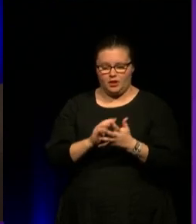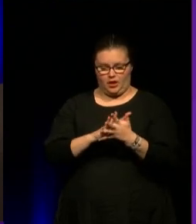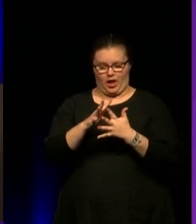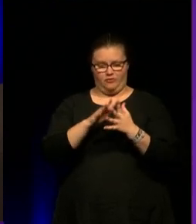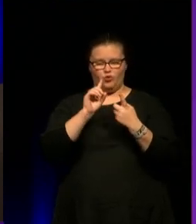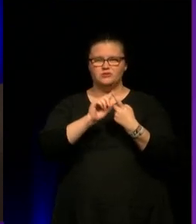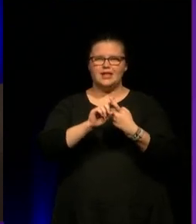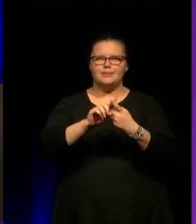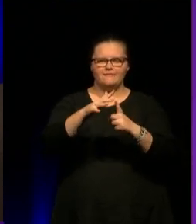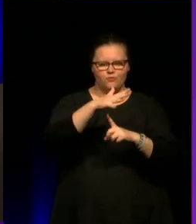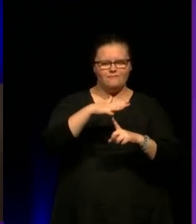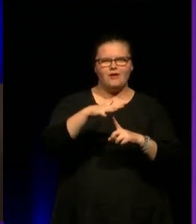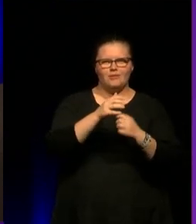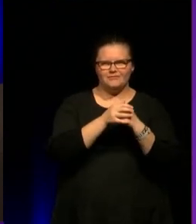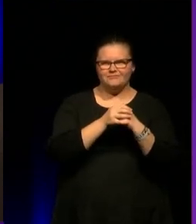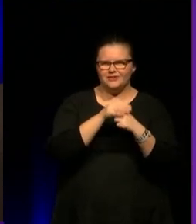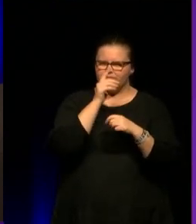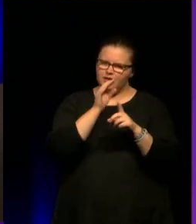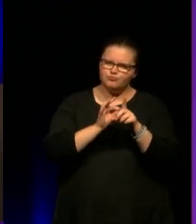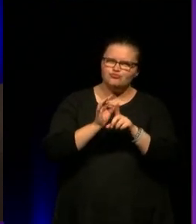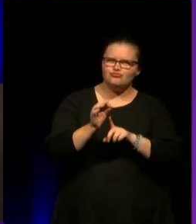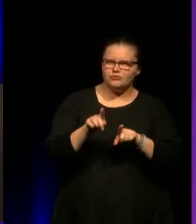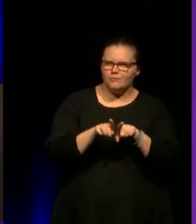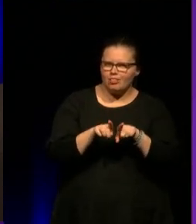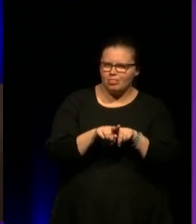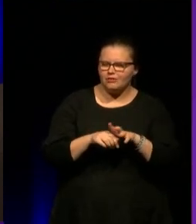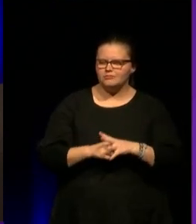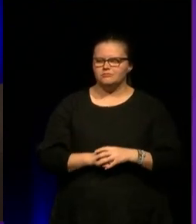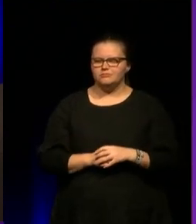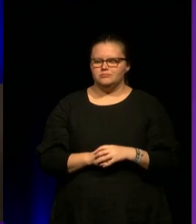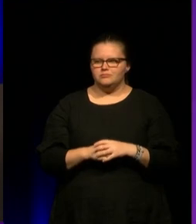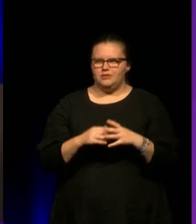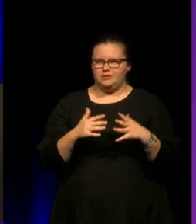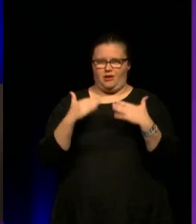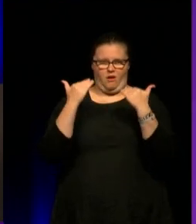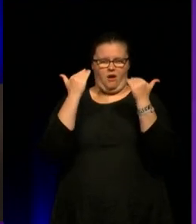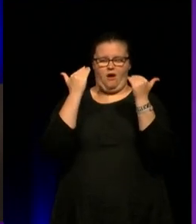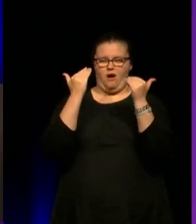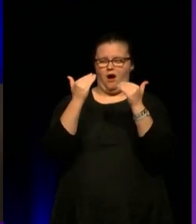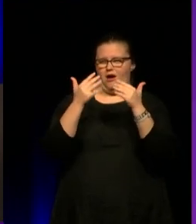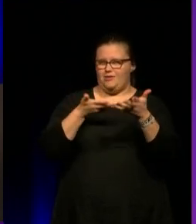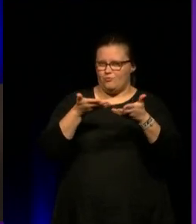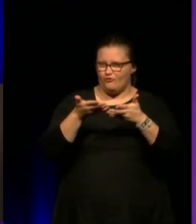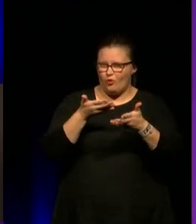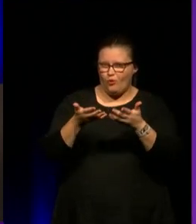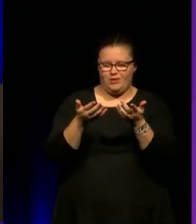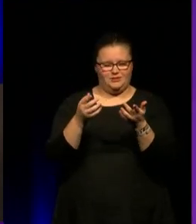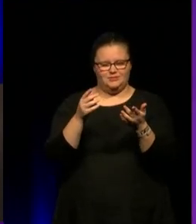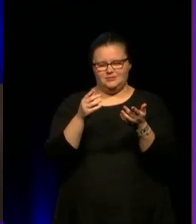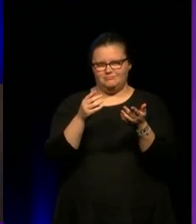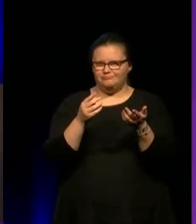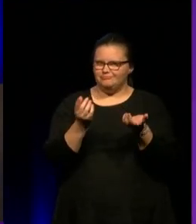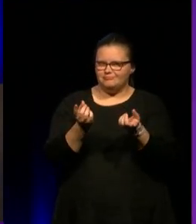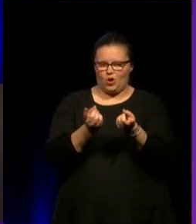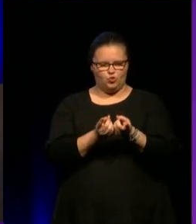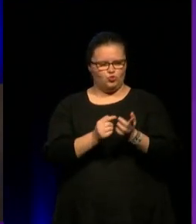product. We do use a lot of electronics in making this work. It's a super high performance instrument, and we would like